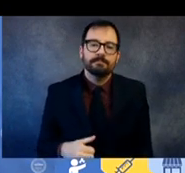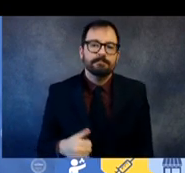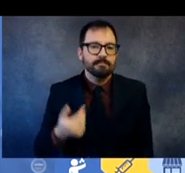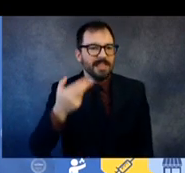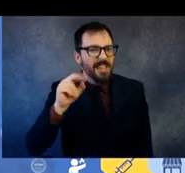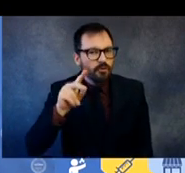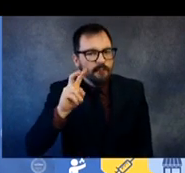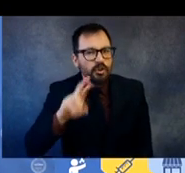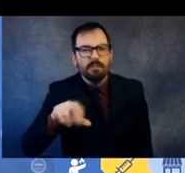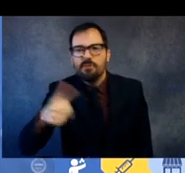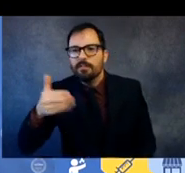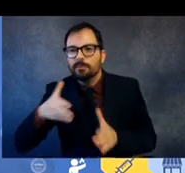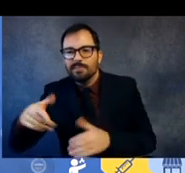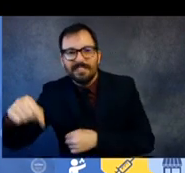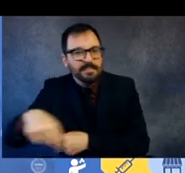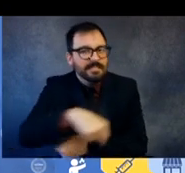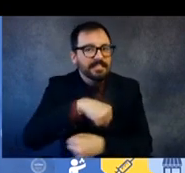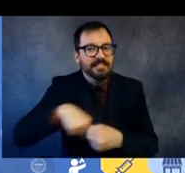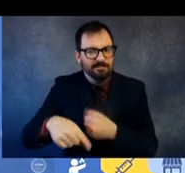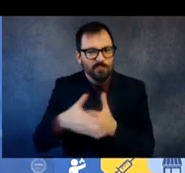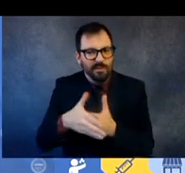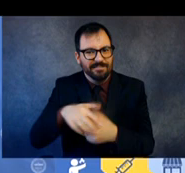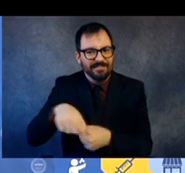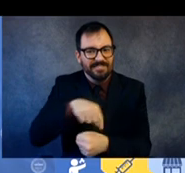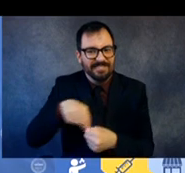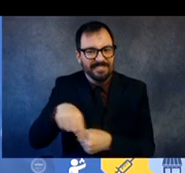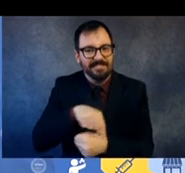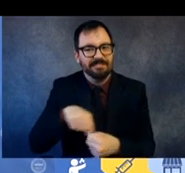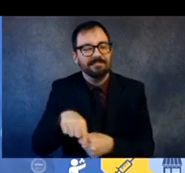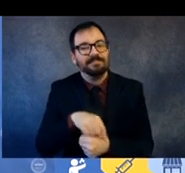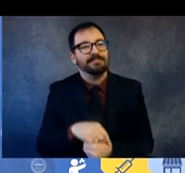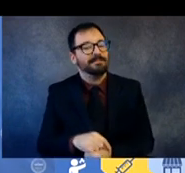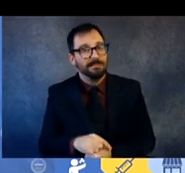live there, the kids, families. So we're asking you to be